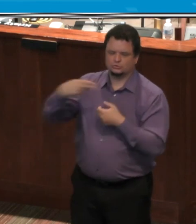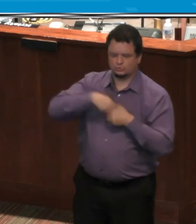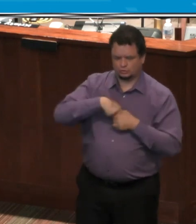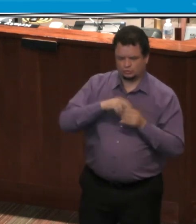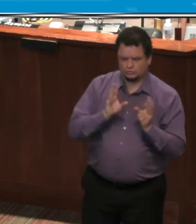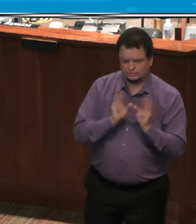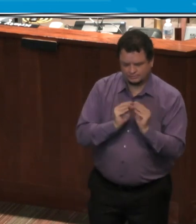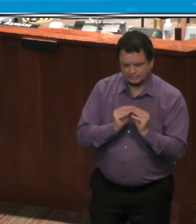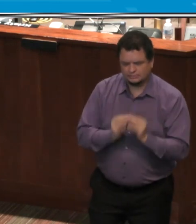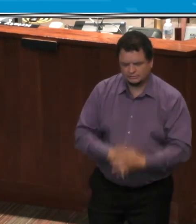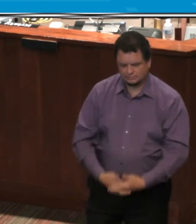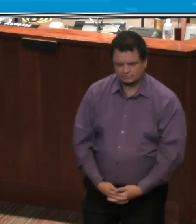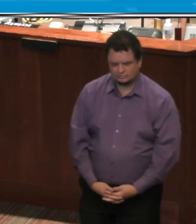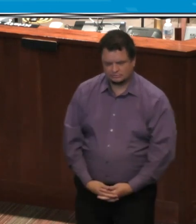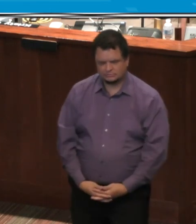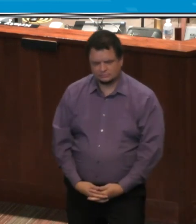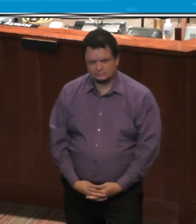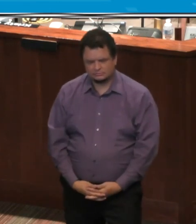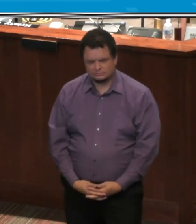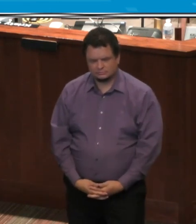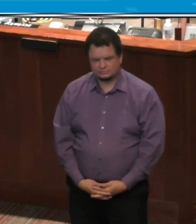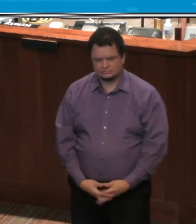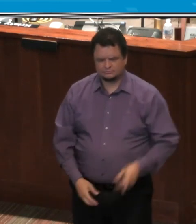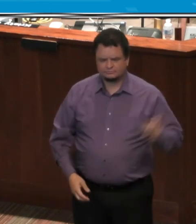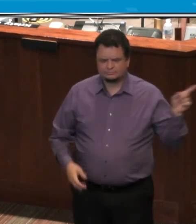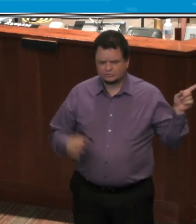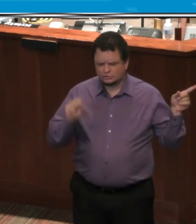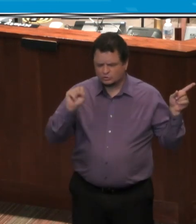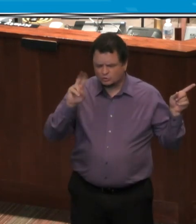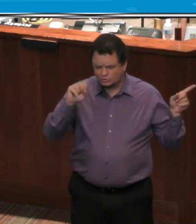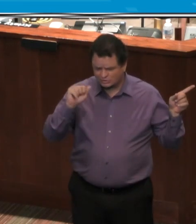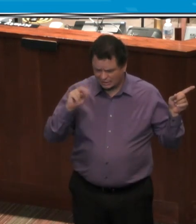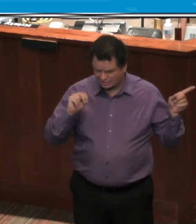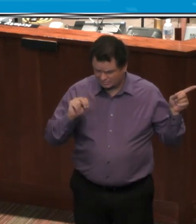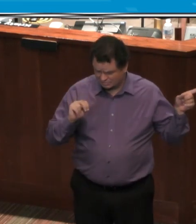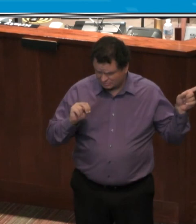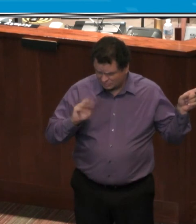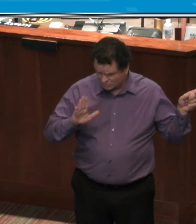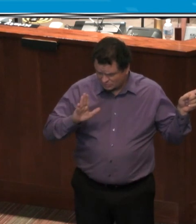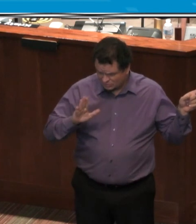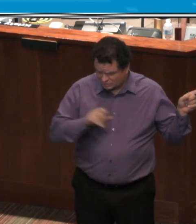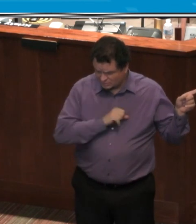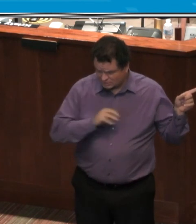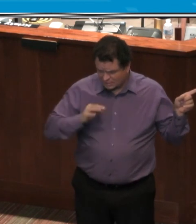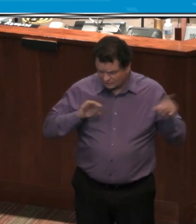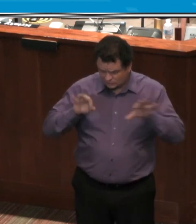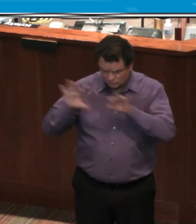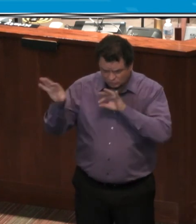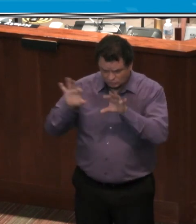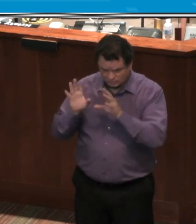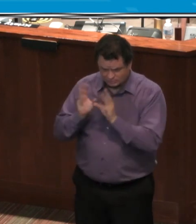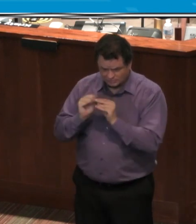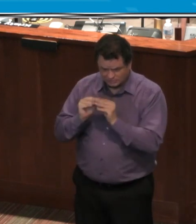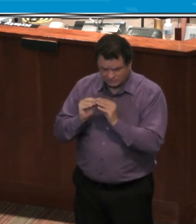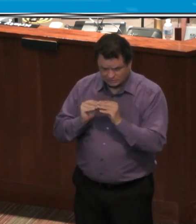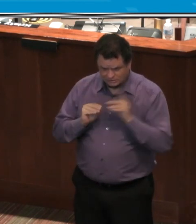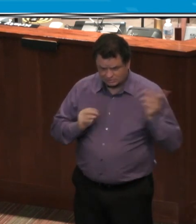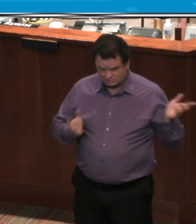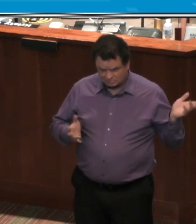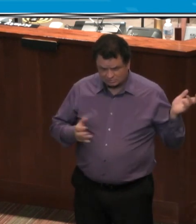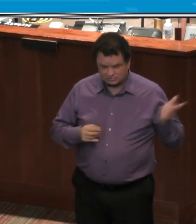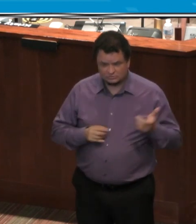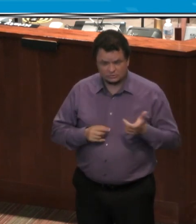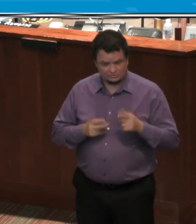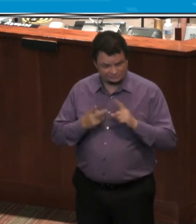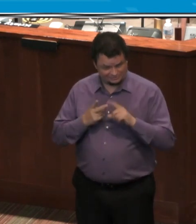Susan, senior staff, you have picked out a few. Yes, Lori. Thank you, Mr. Chair. We do need a motion, a second, and a 2/3